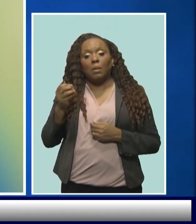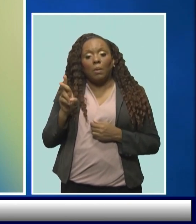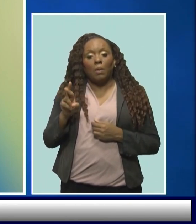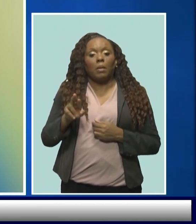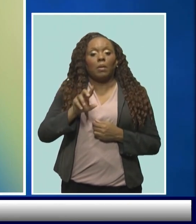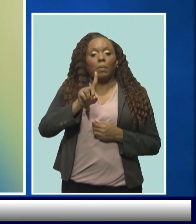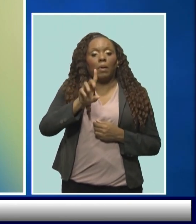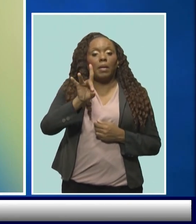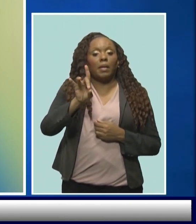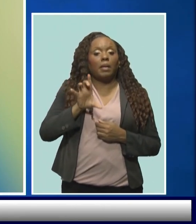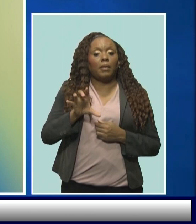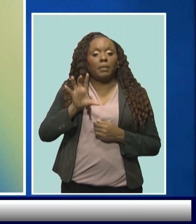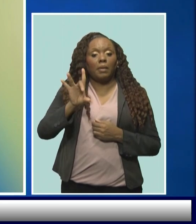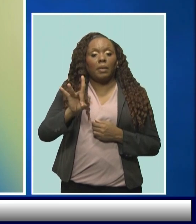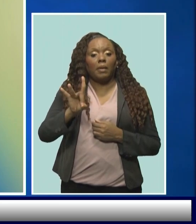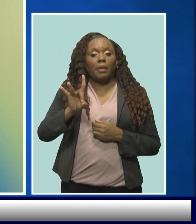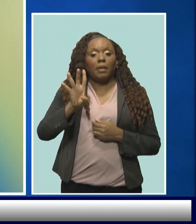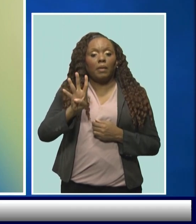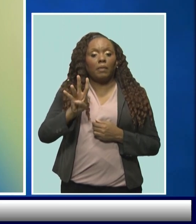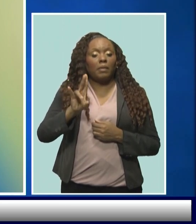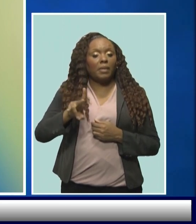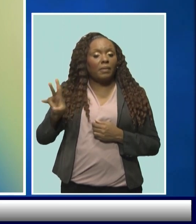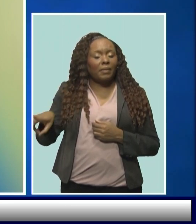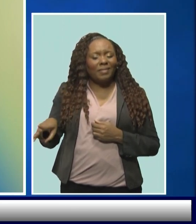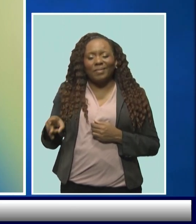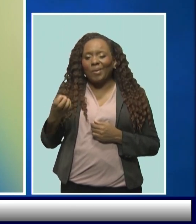at 211, Crime Stoppers at